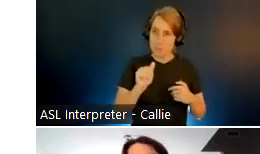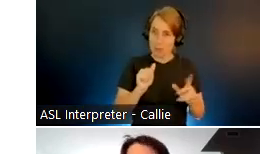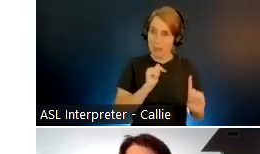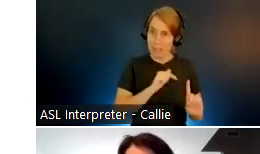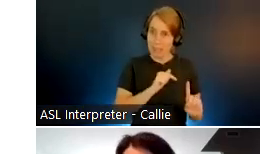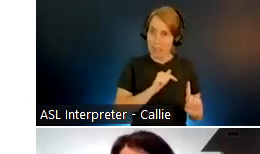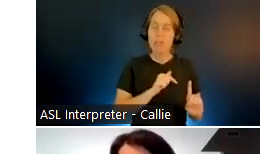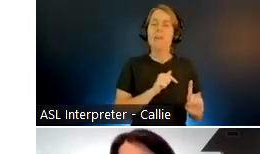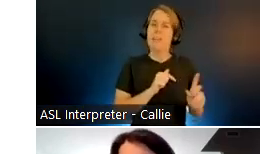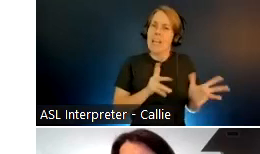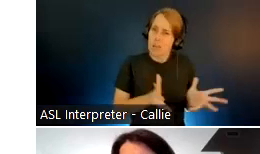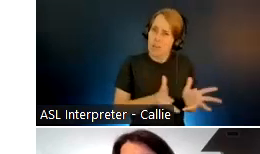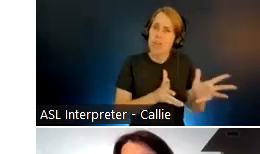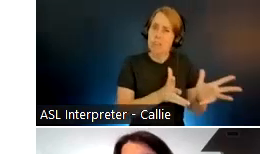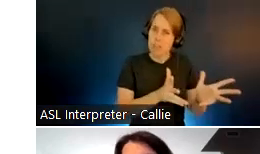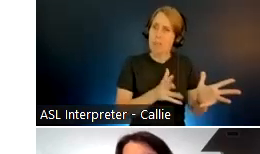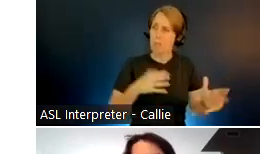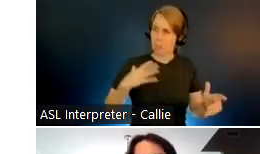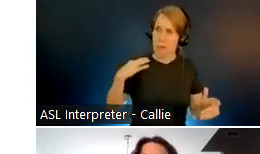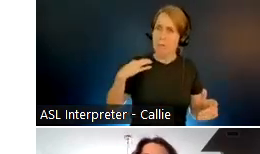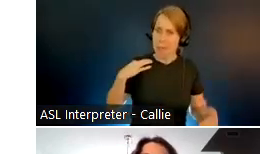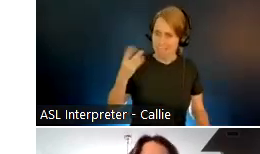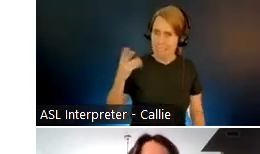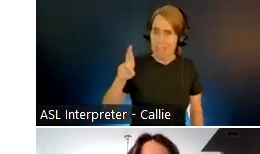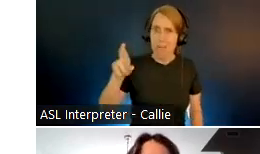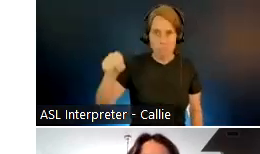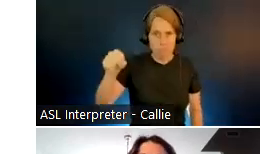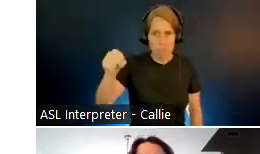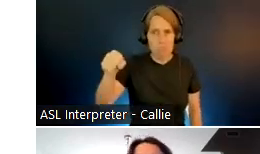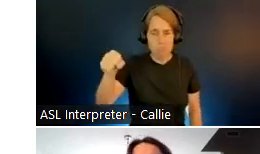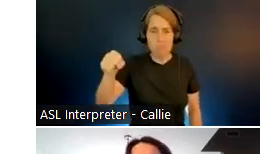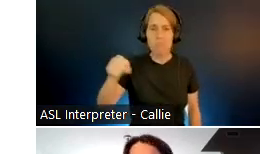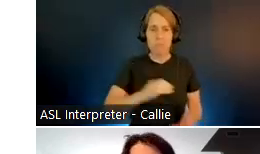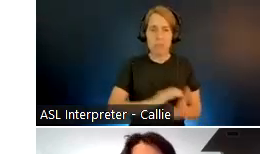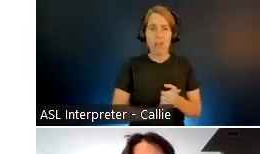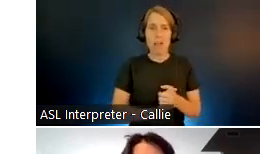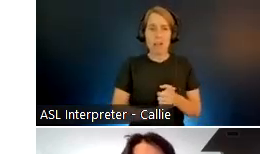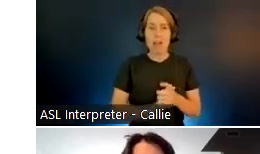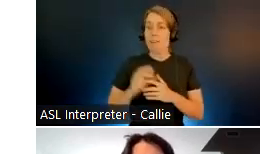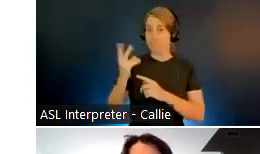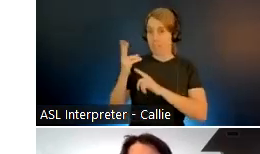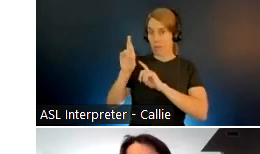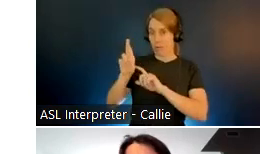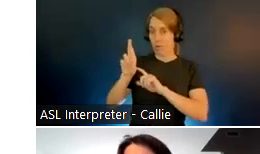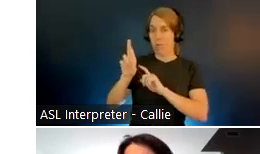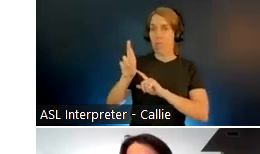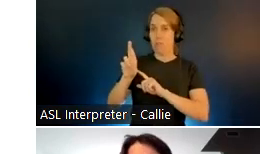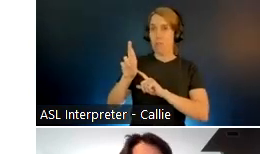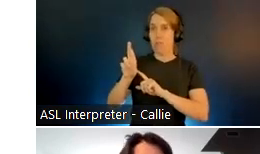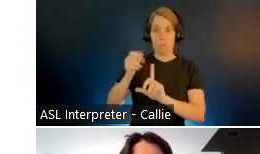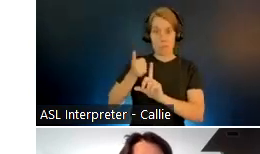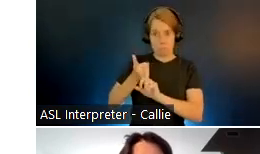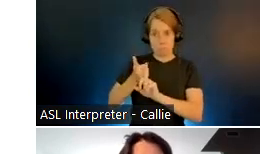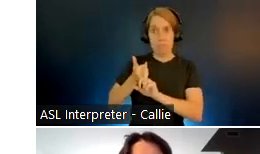definitely encourage them to apply for voc rehab services. Voc rehab is designed and is supposed